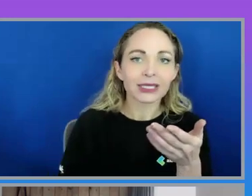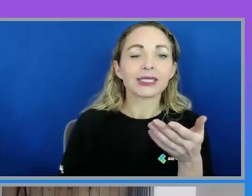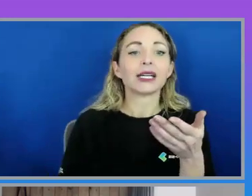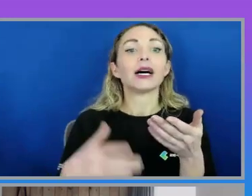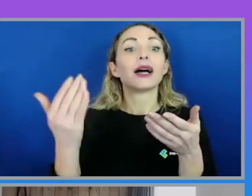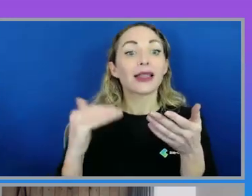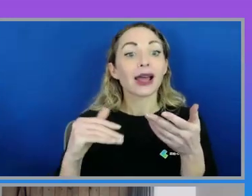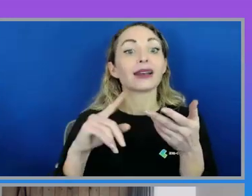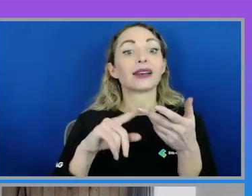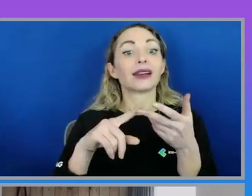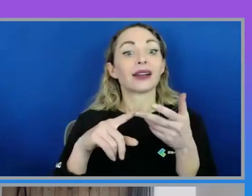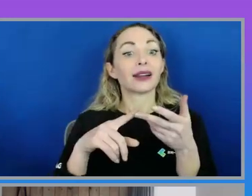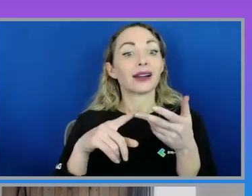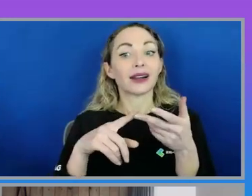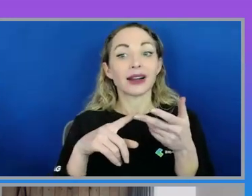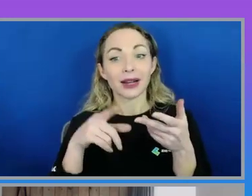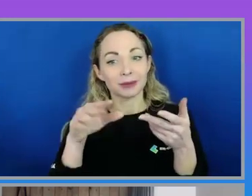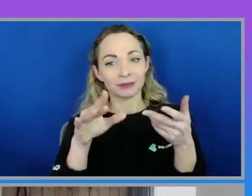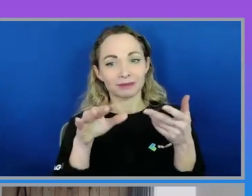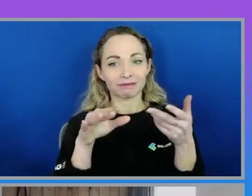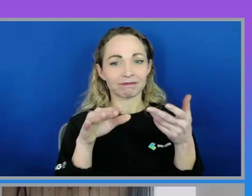And then the